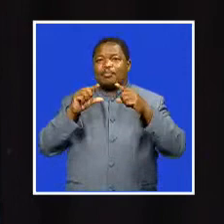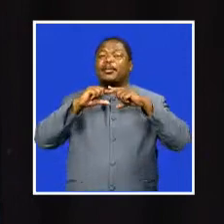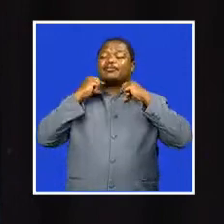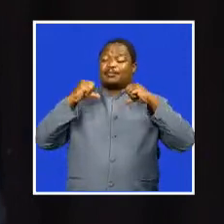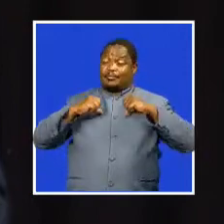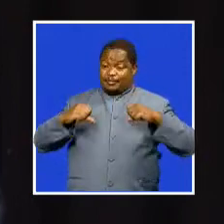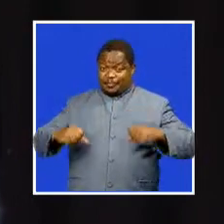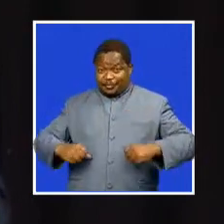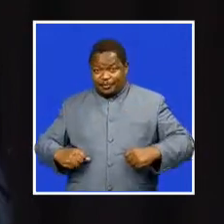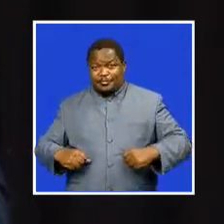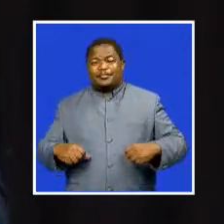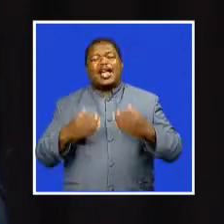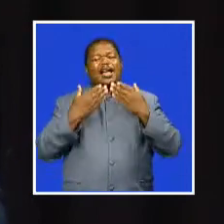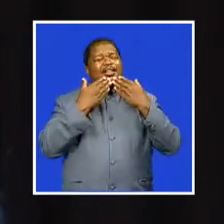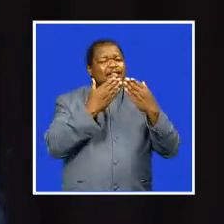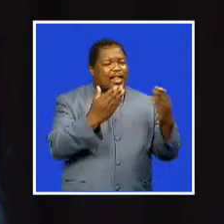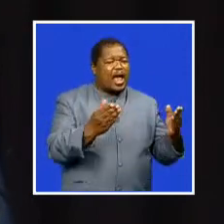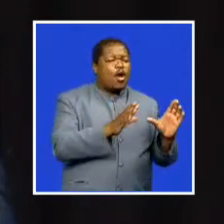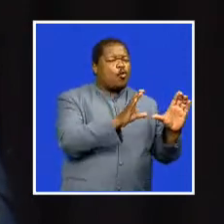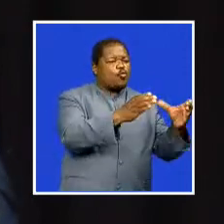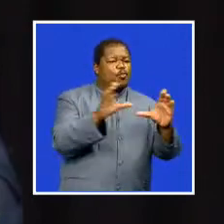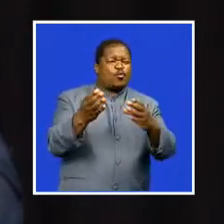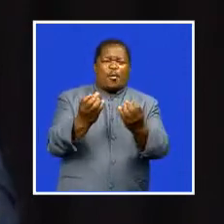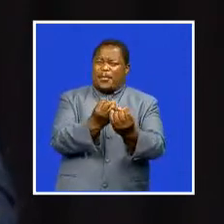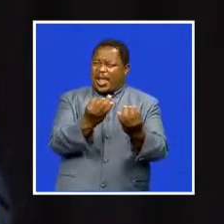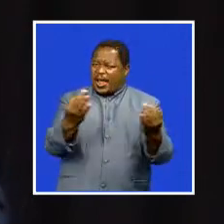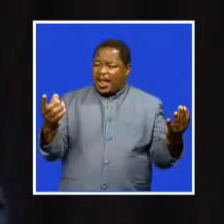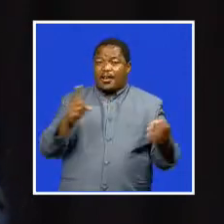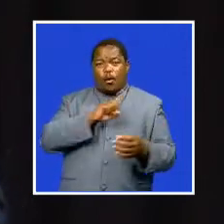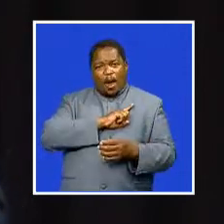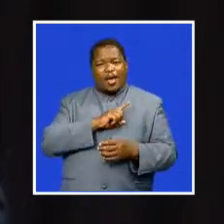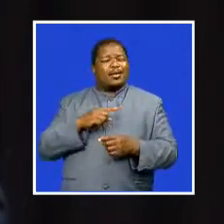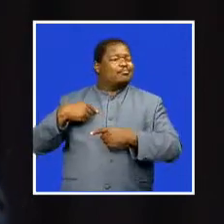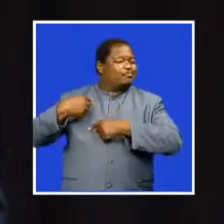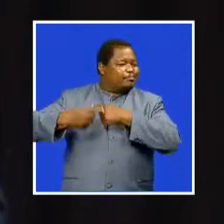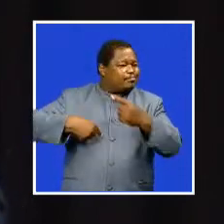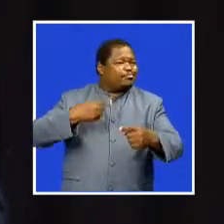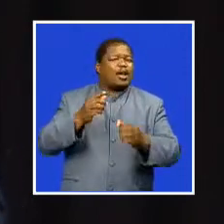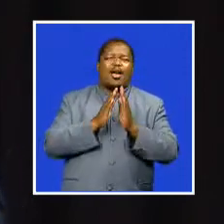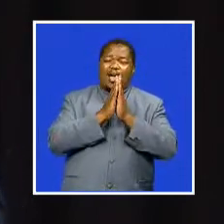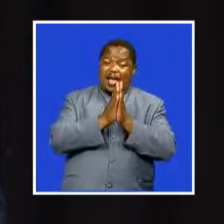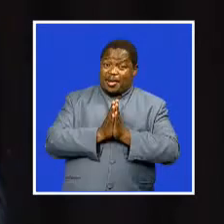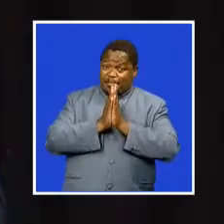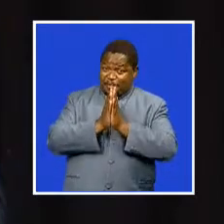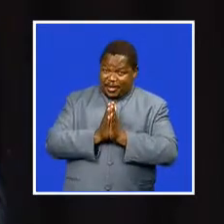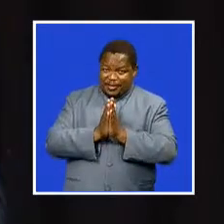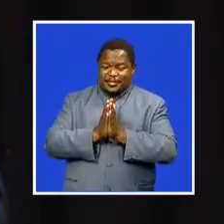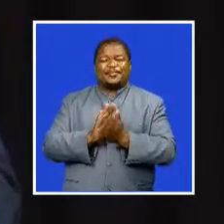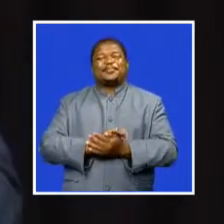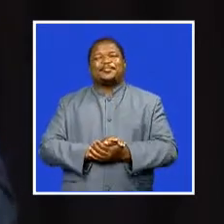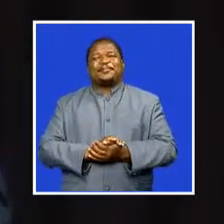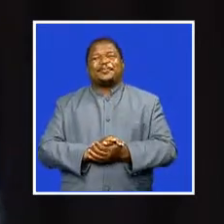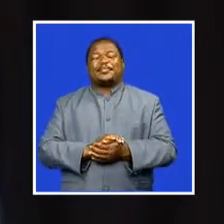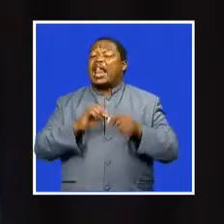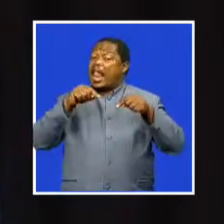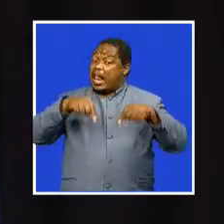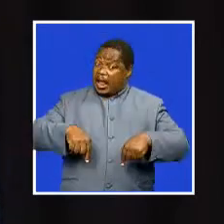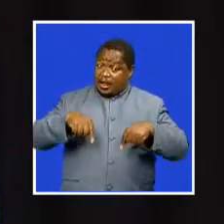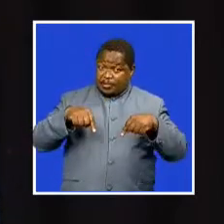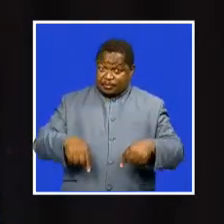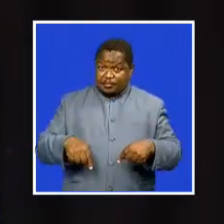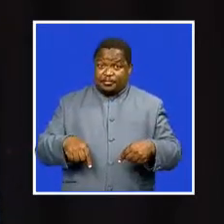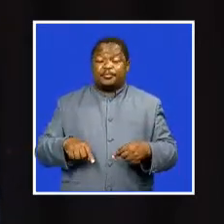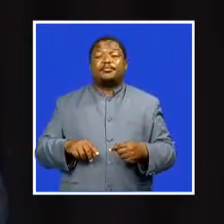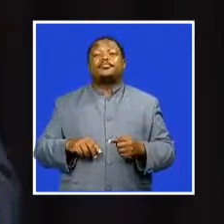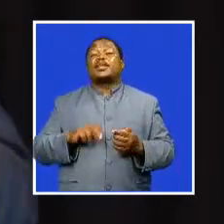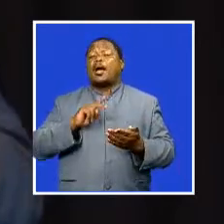sive semaswati lithemba lisibeke kuNkulunkulu namuhla ke bekunene stowethula lapha lohlelo lolusha lo seluthi